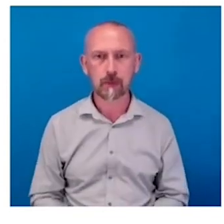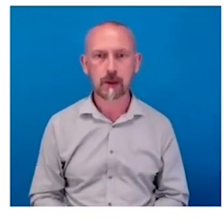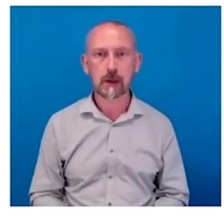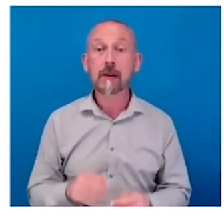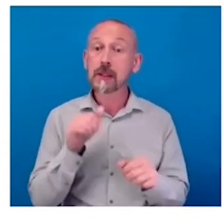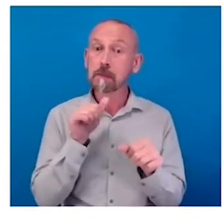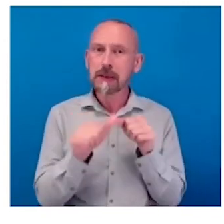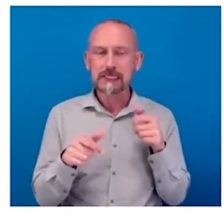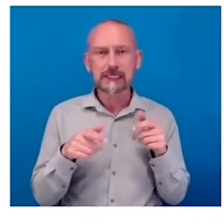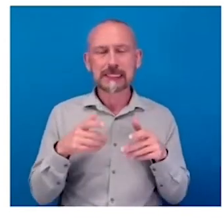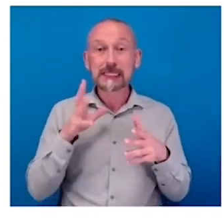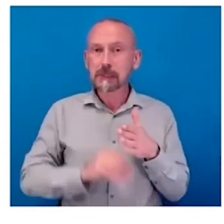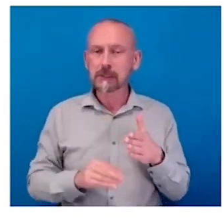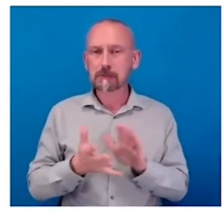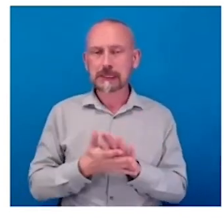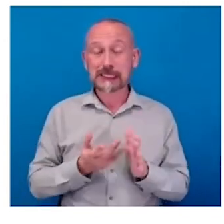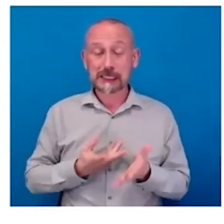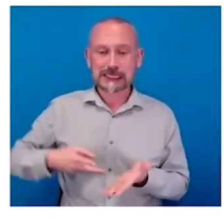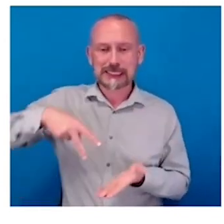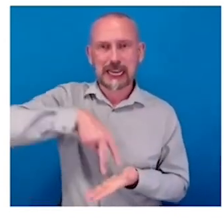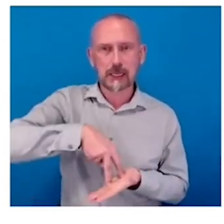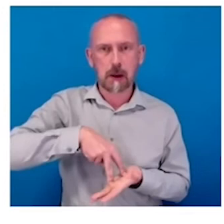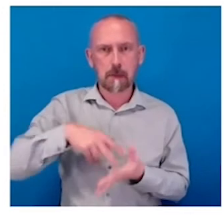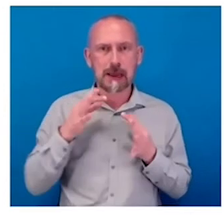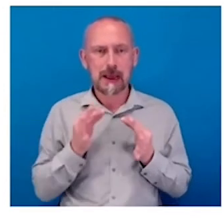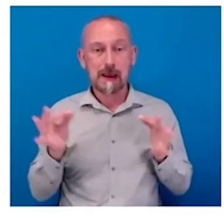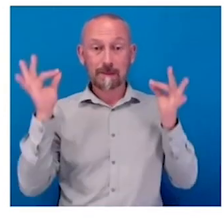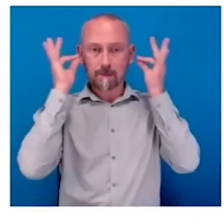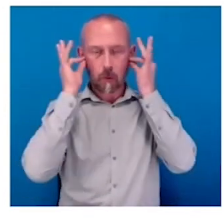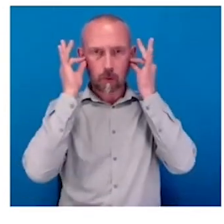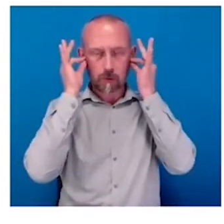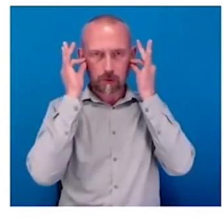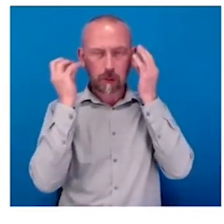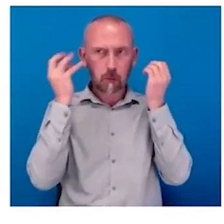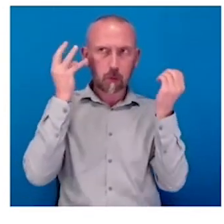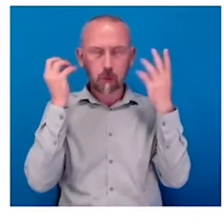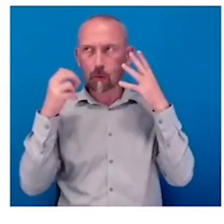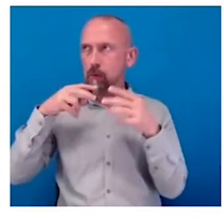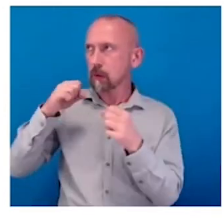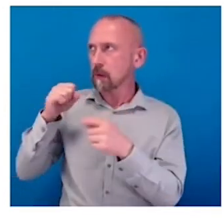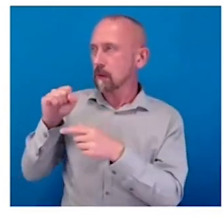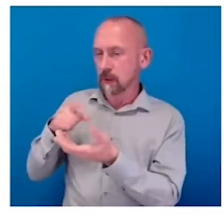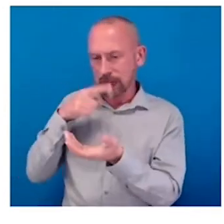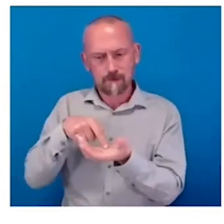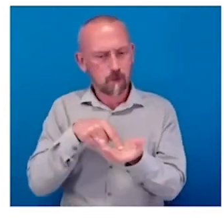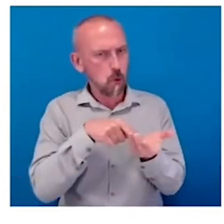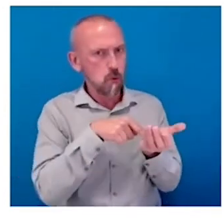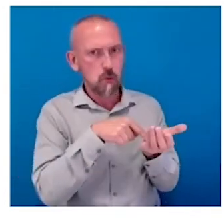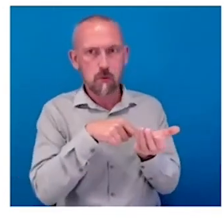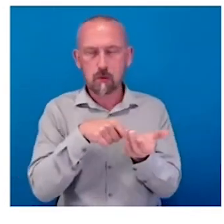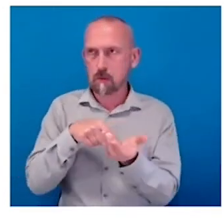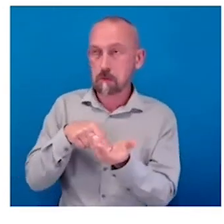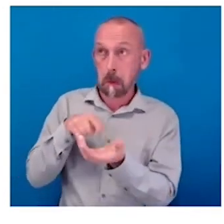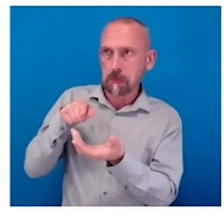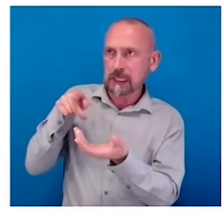and turn in place, and use stereo headphones. You can slowly turn your phone in either direction to hear the street names at